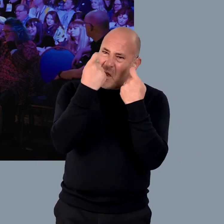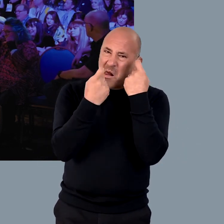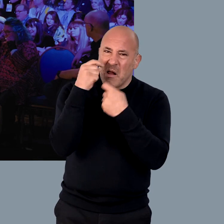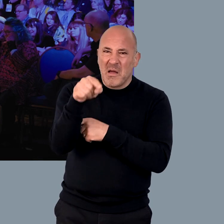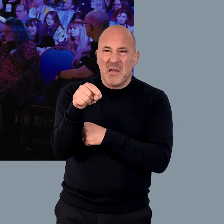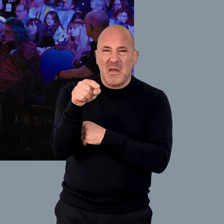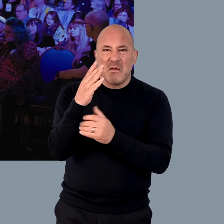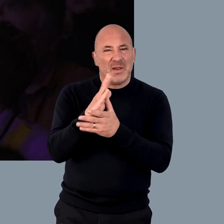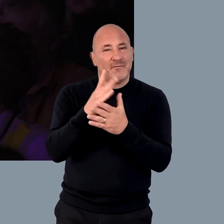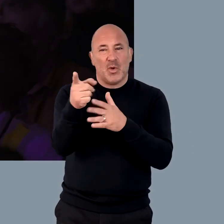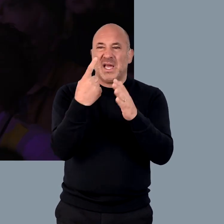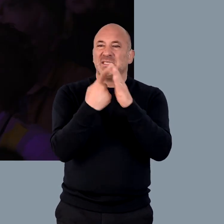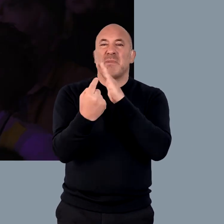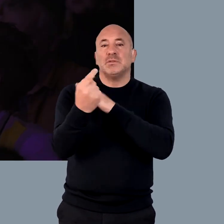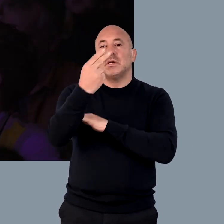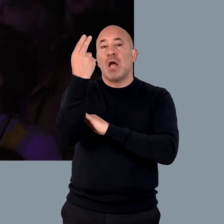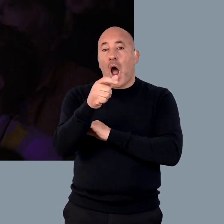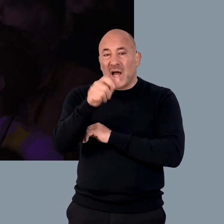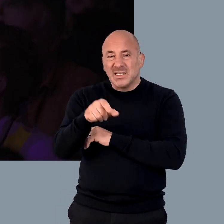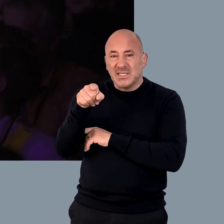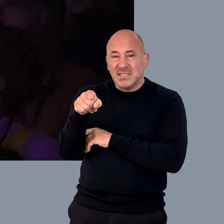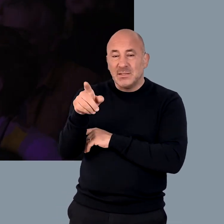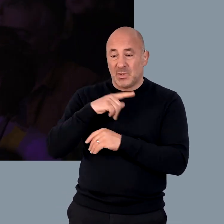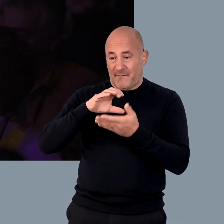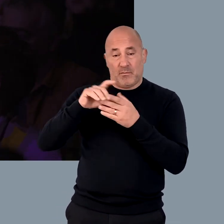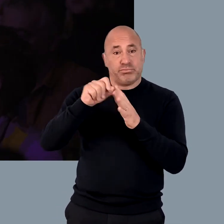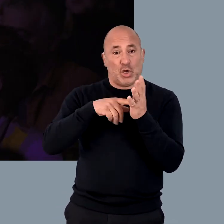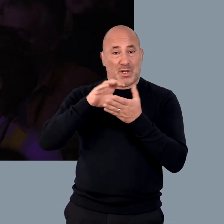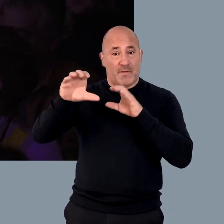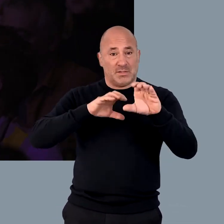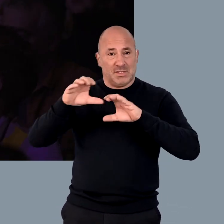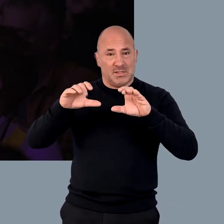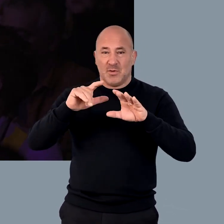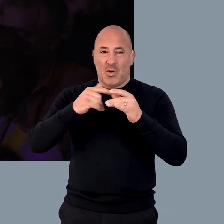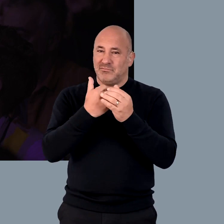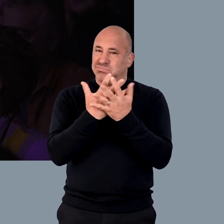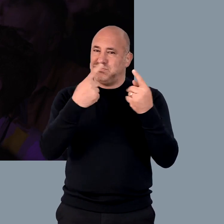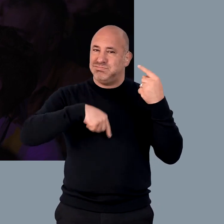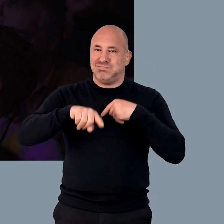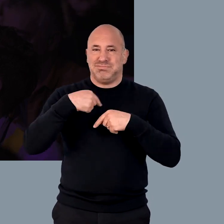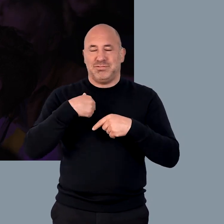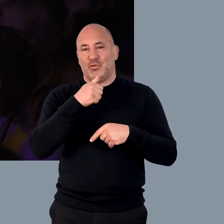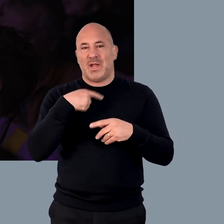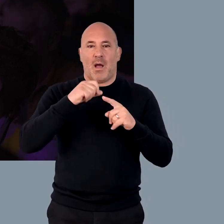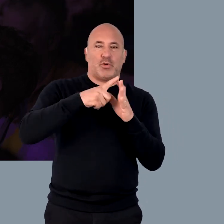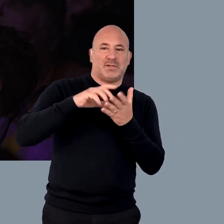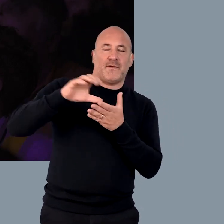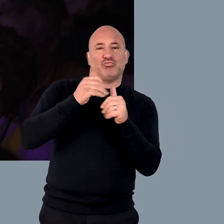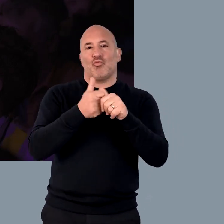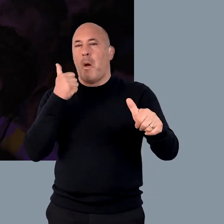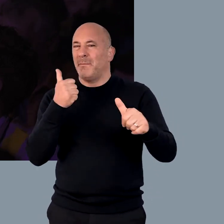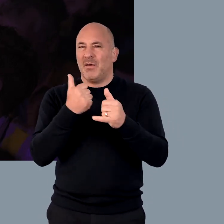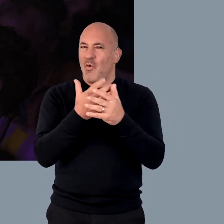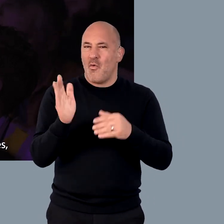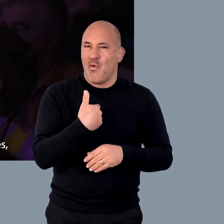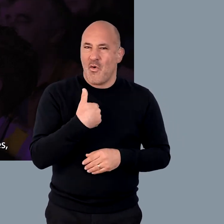keeping thinking about that. But the reality is, for independent artists who are project funded, not many